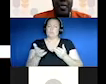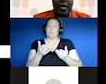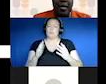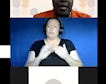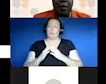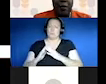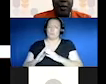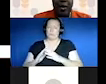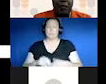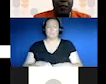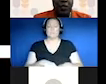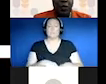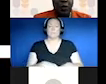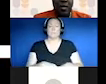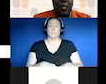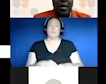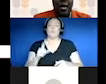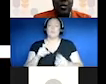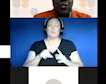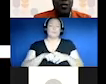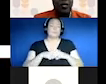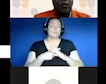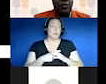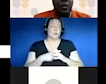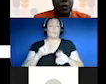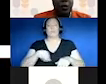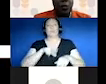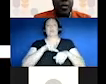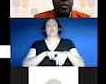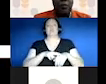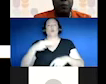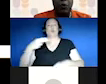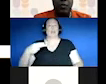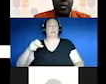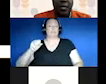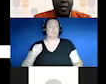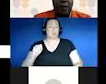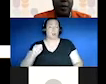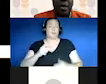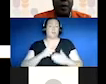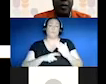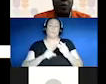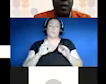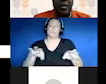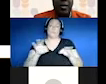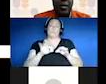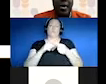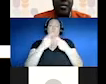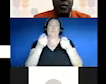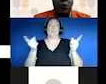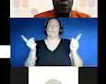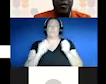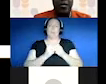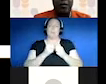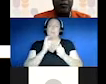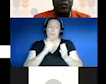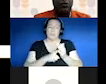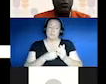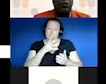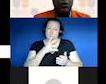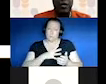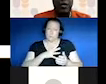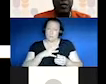And I think we have to start with National Healthy Start and what is important to them and how they recognize a woman